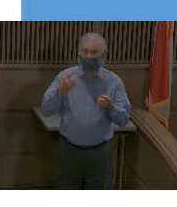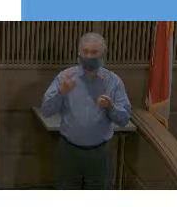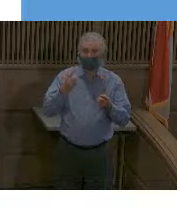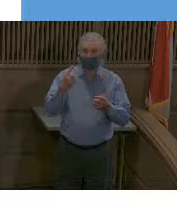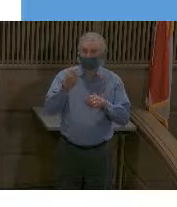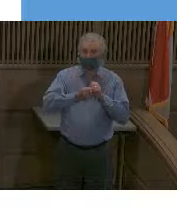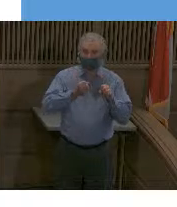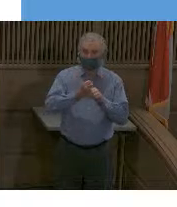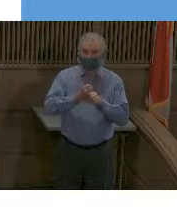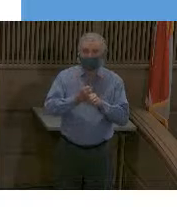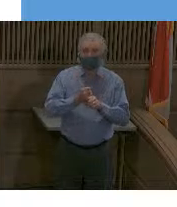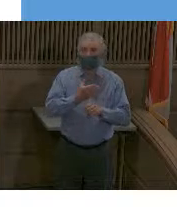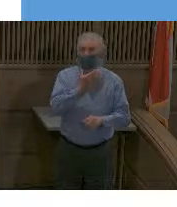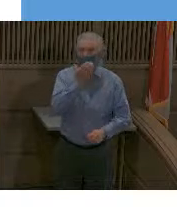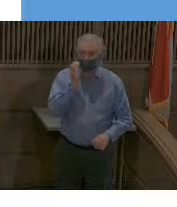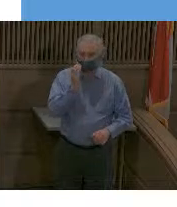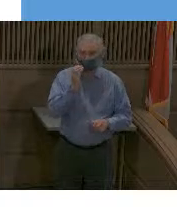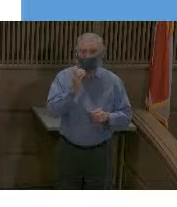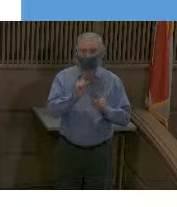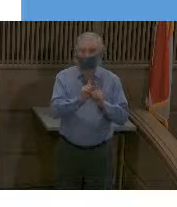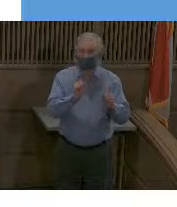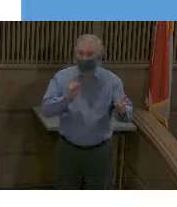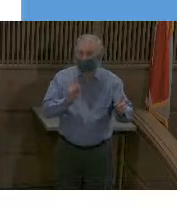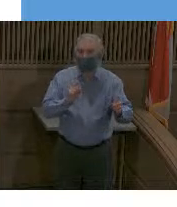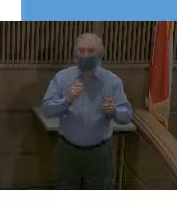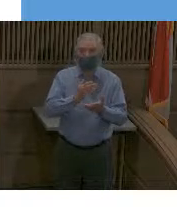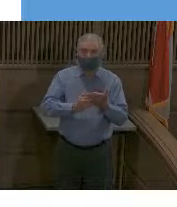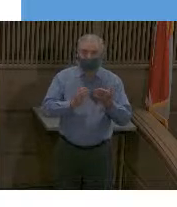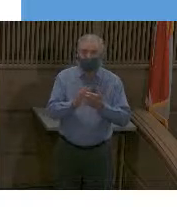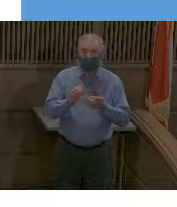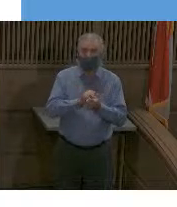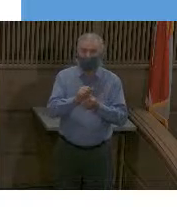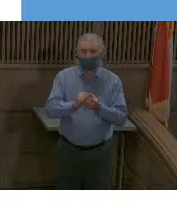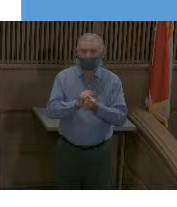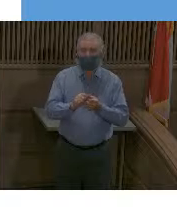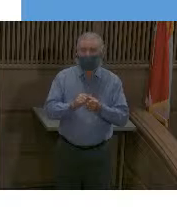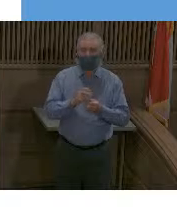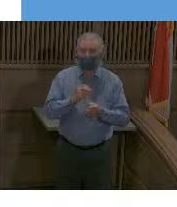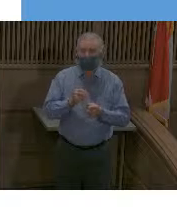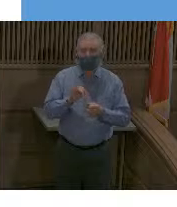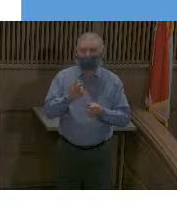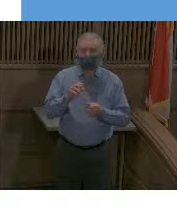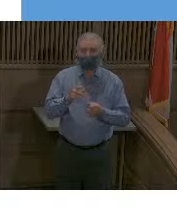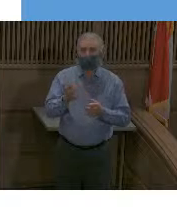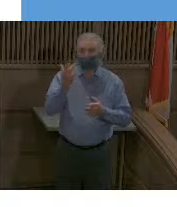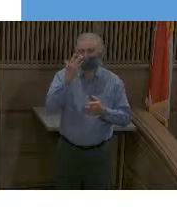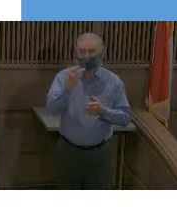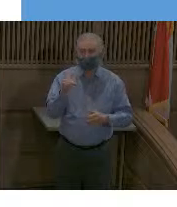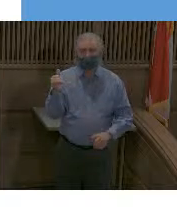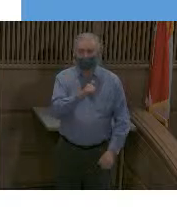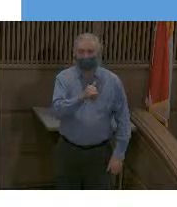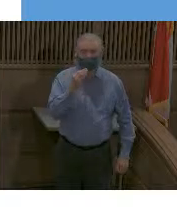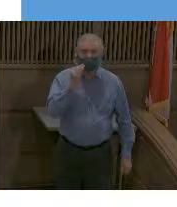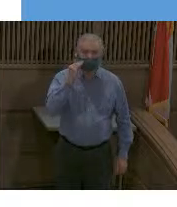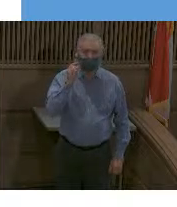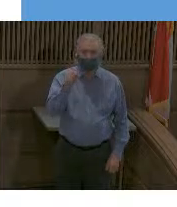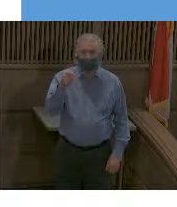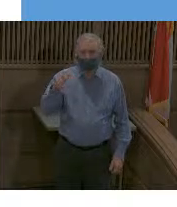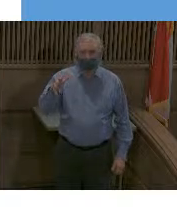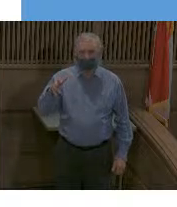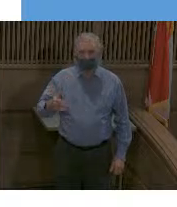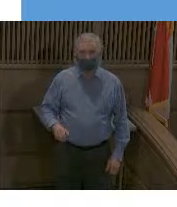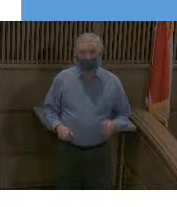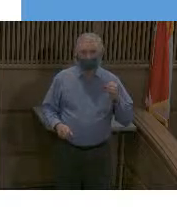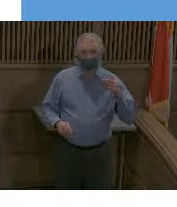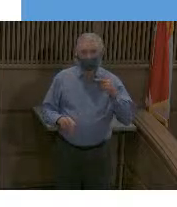mask, practice social distancing, wash your hands, and by all means, if you are sick, stay home, consult your